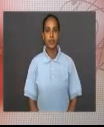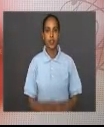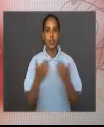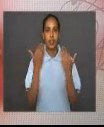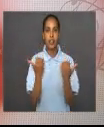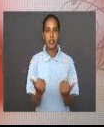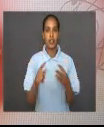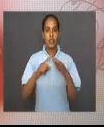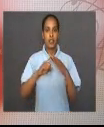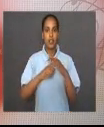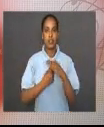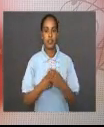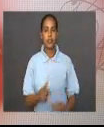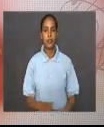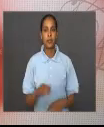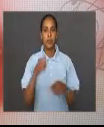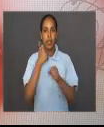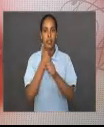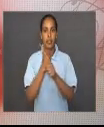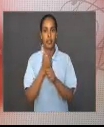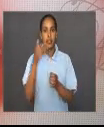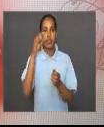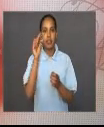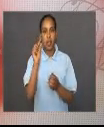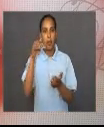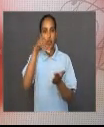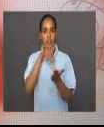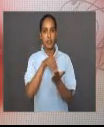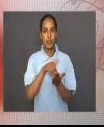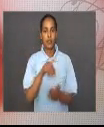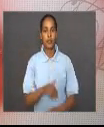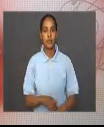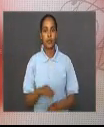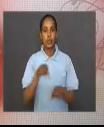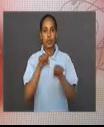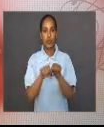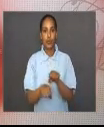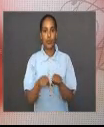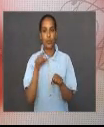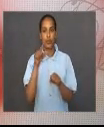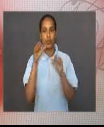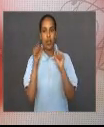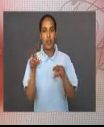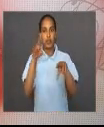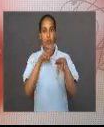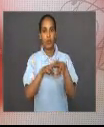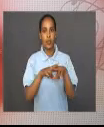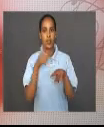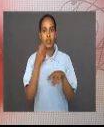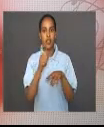Let us get started by doing some review so you can put